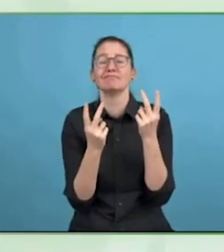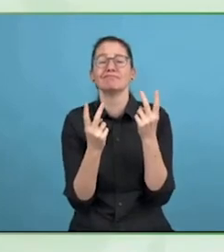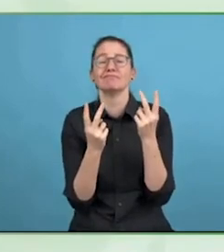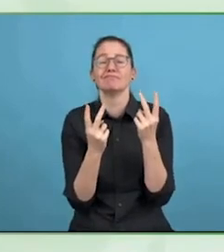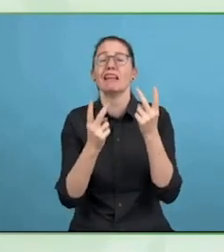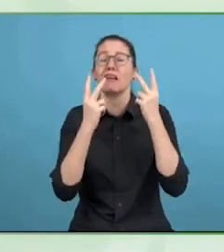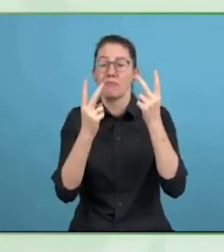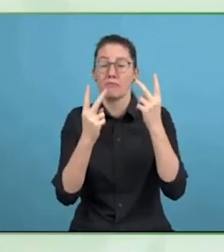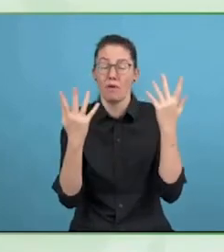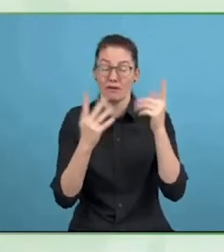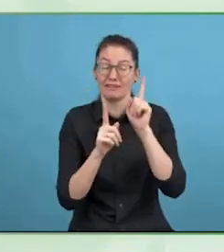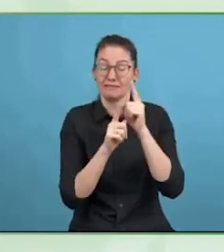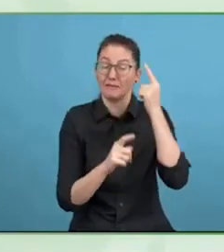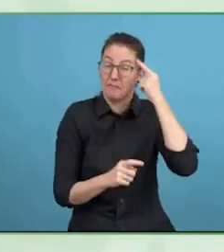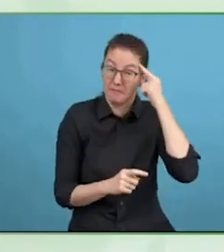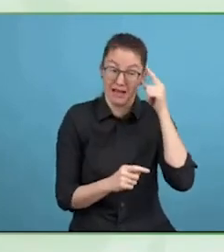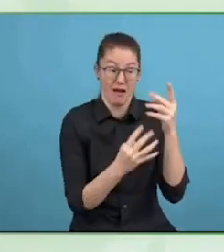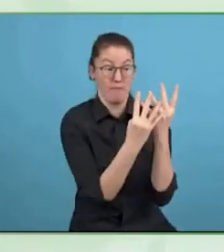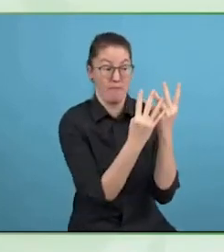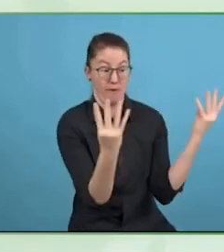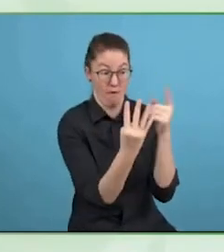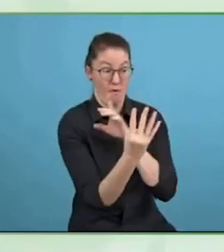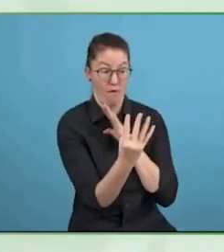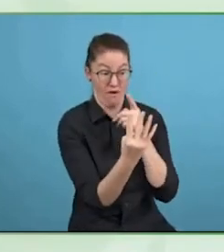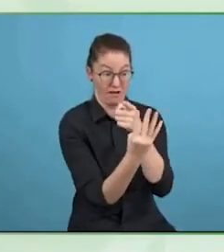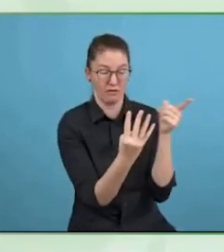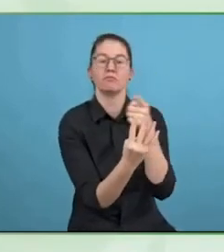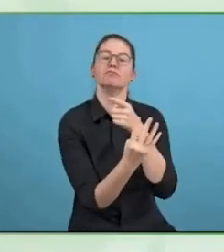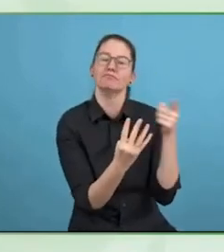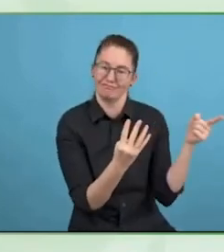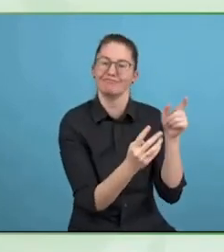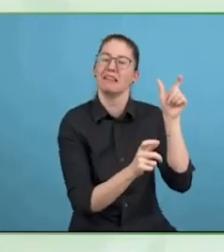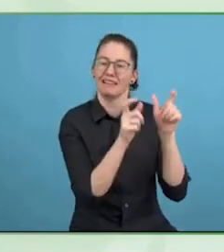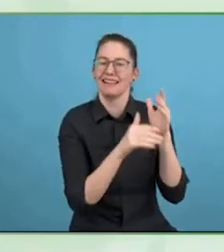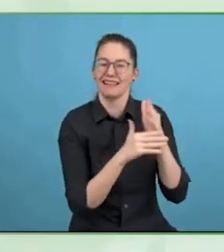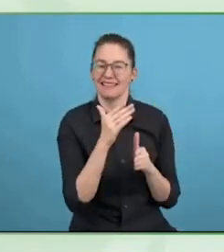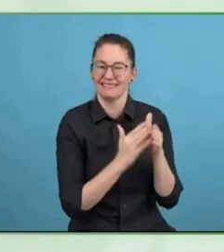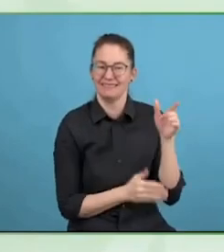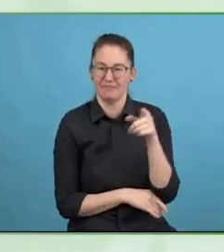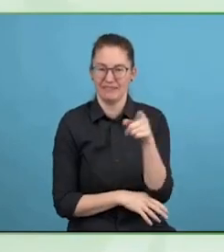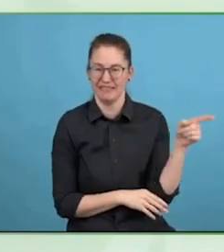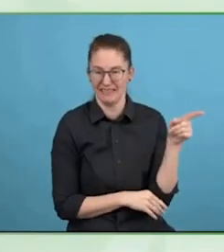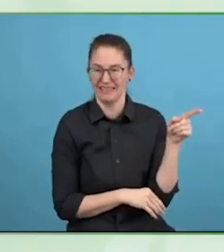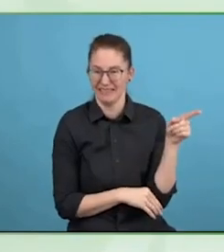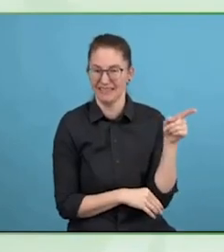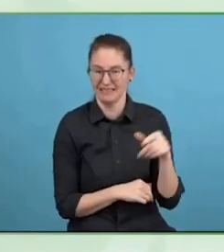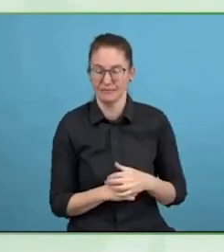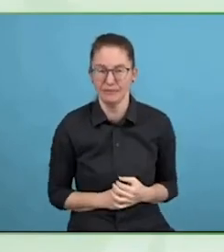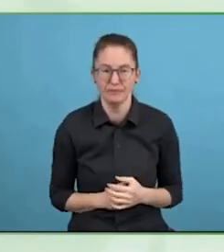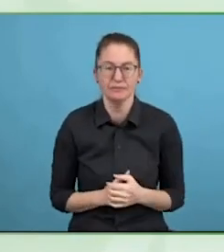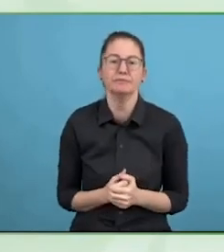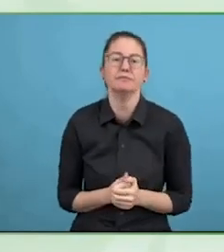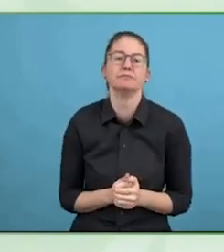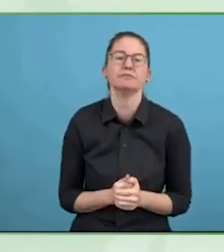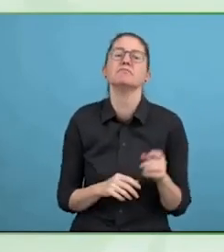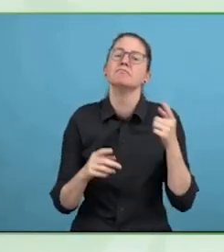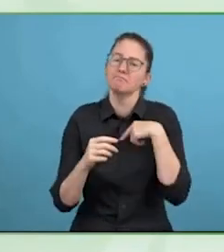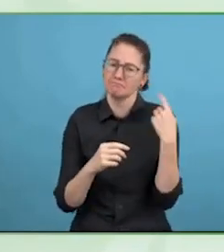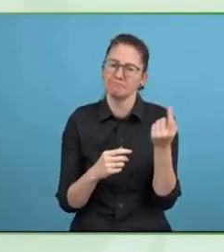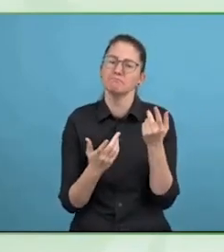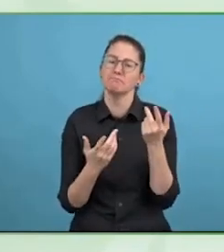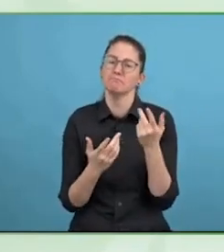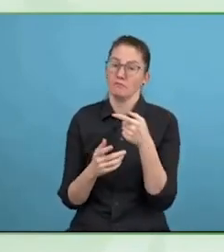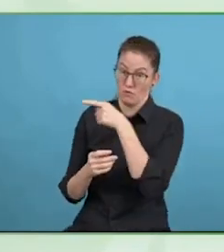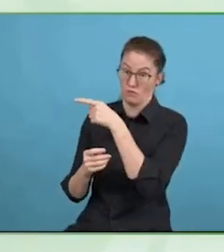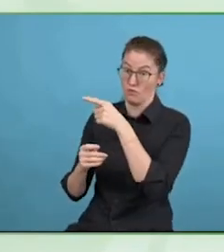self-advocacy, but others would need to grow into that. And I think participation is a very important step to do this.